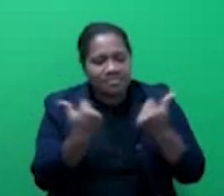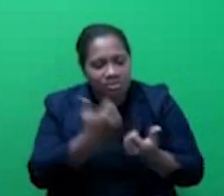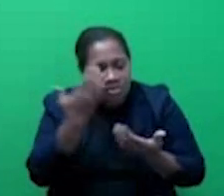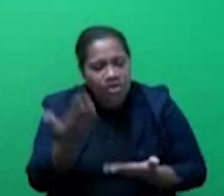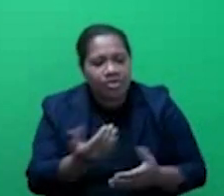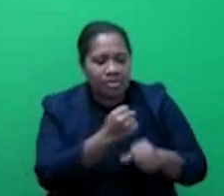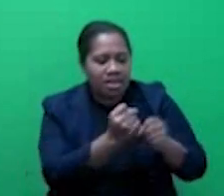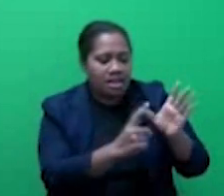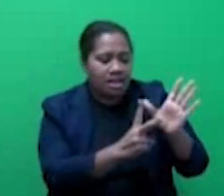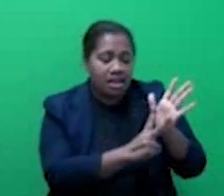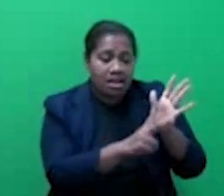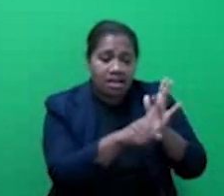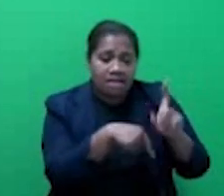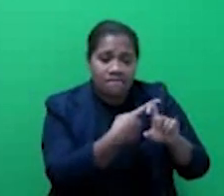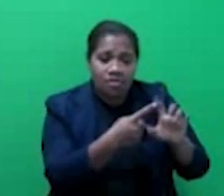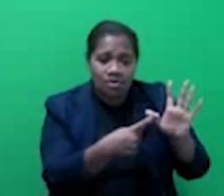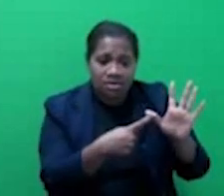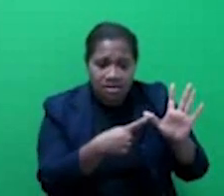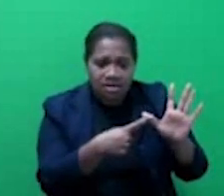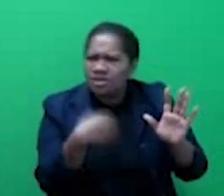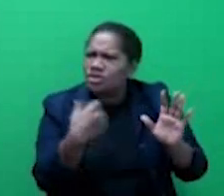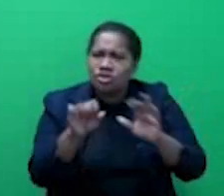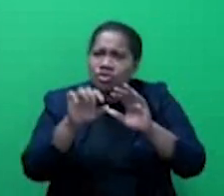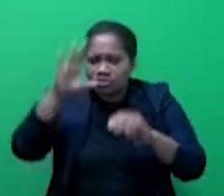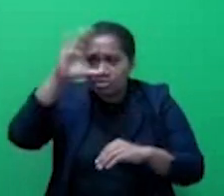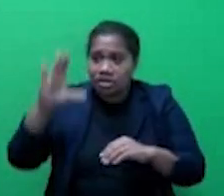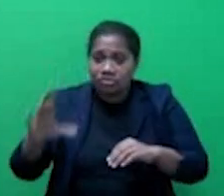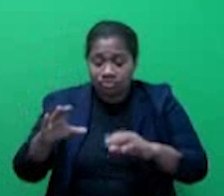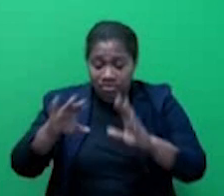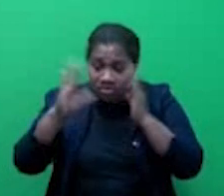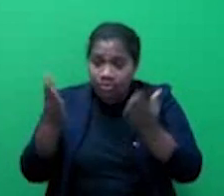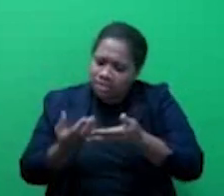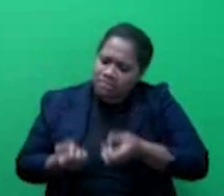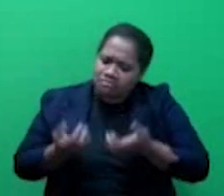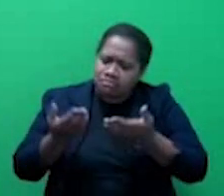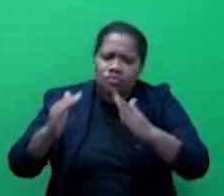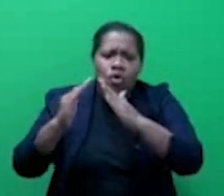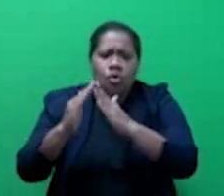no country in the world has provided homes to their citizens.